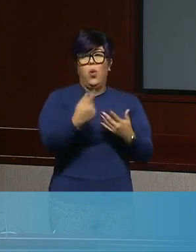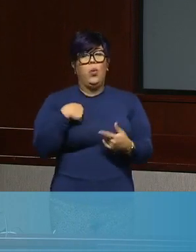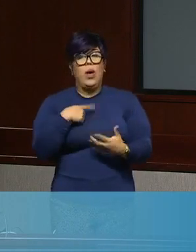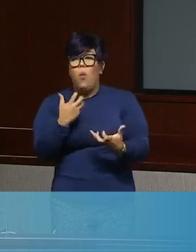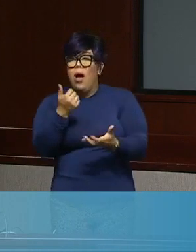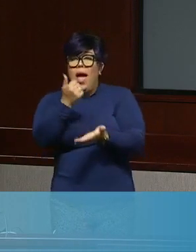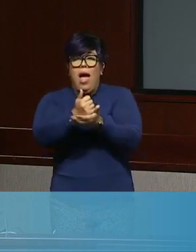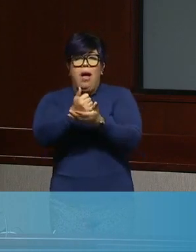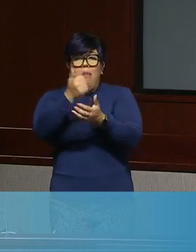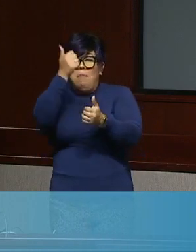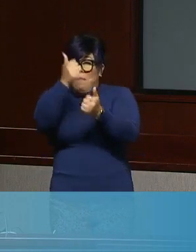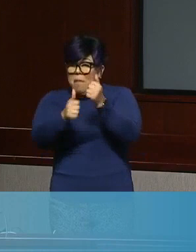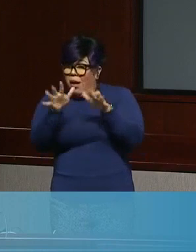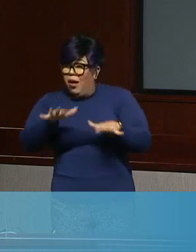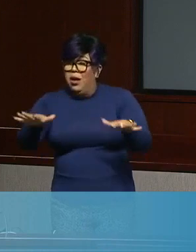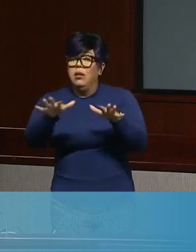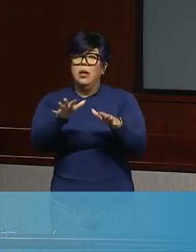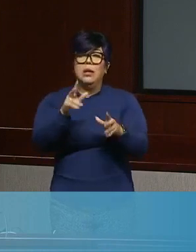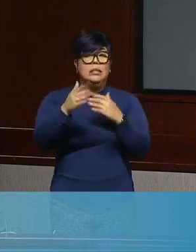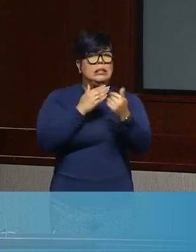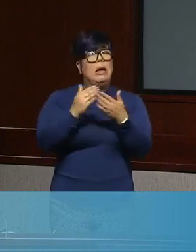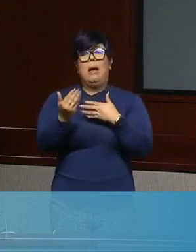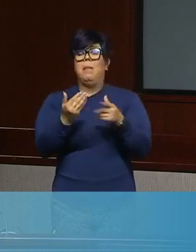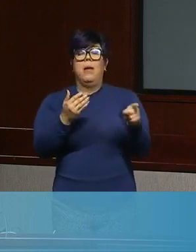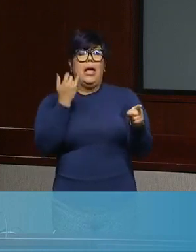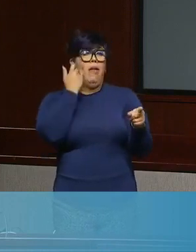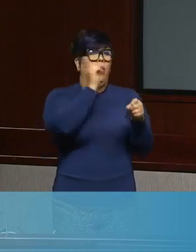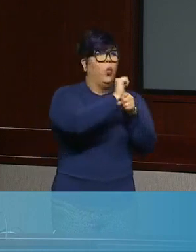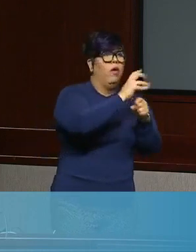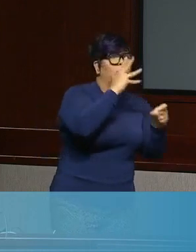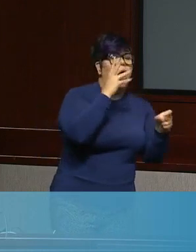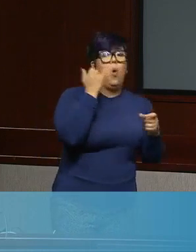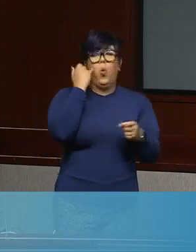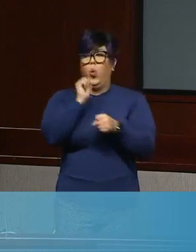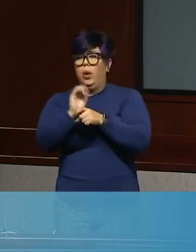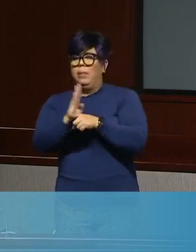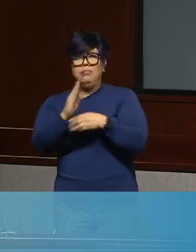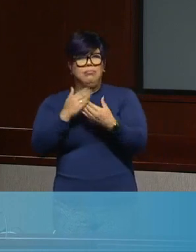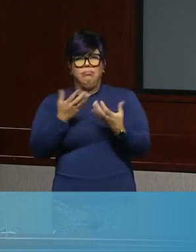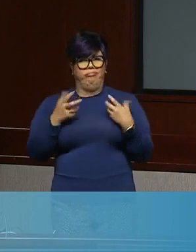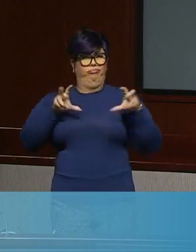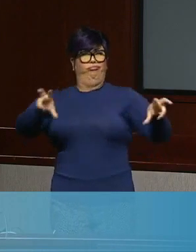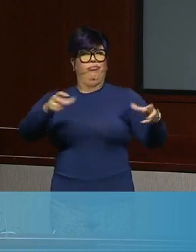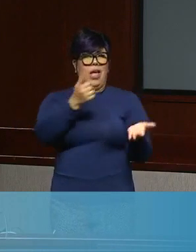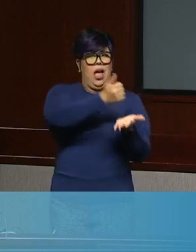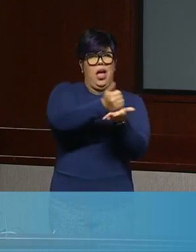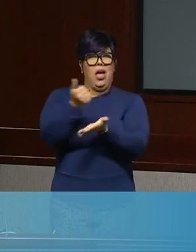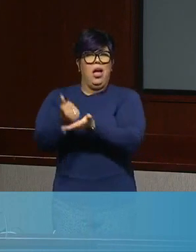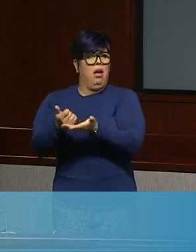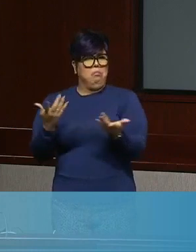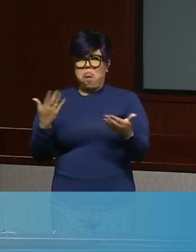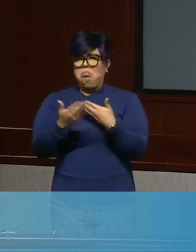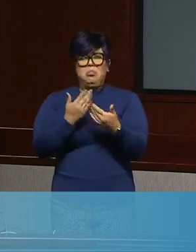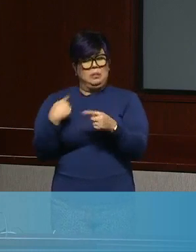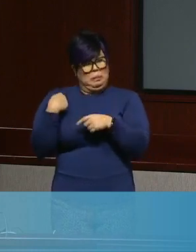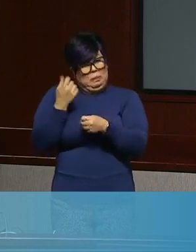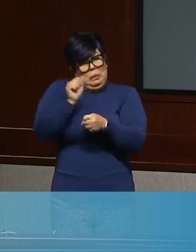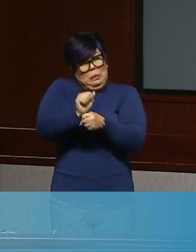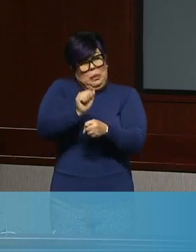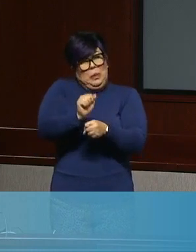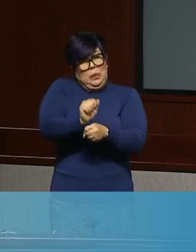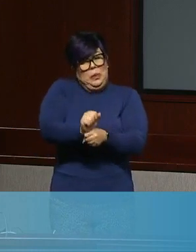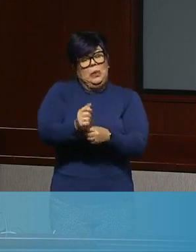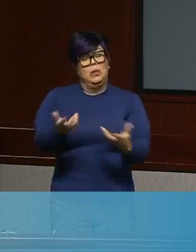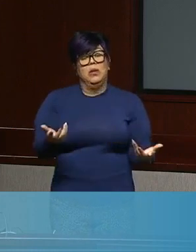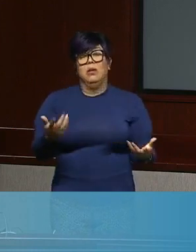most vulnerable among us in our community to provide them with critical assistance, financial and otherwise. At great